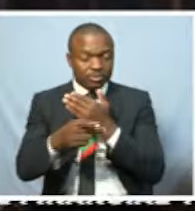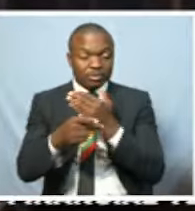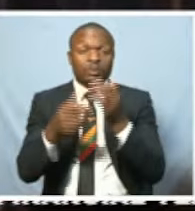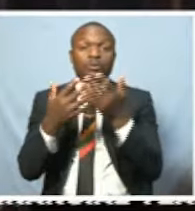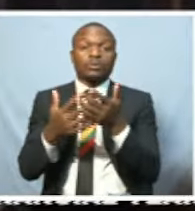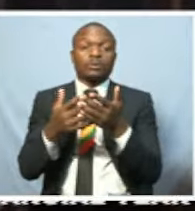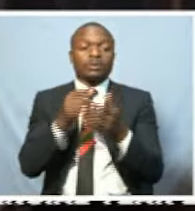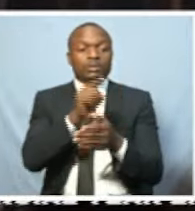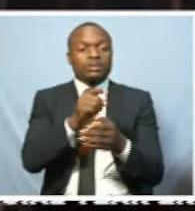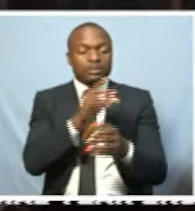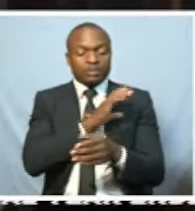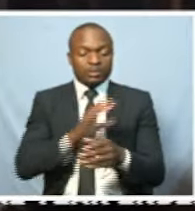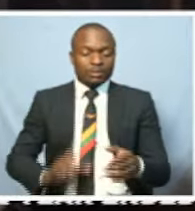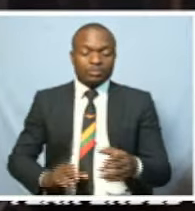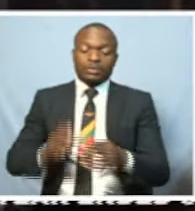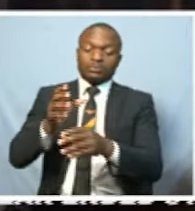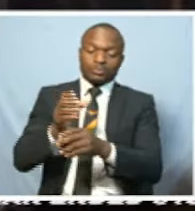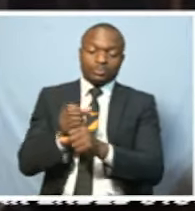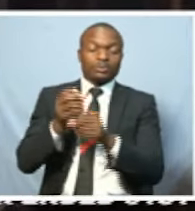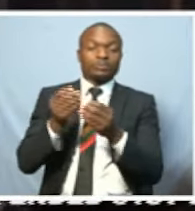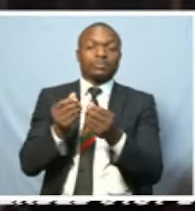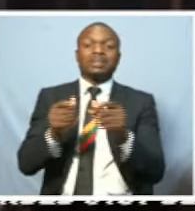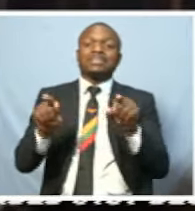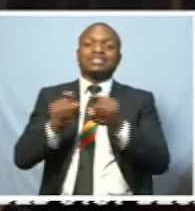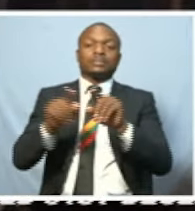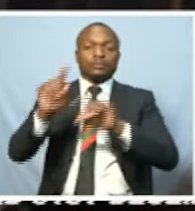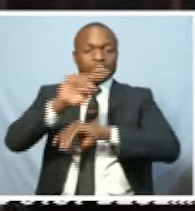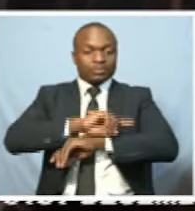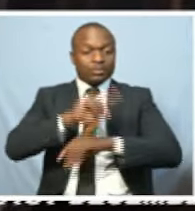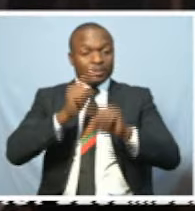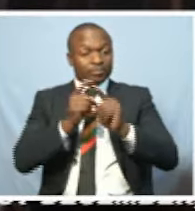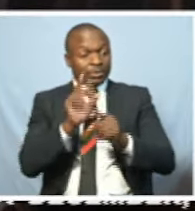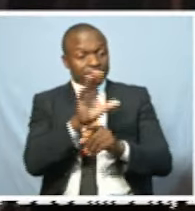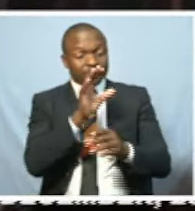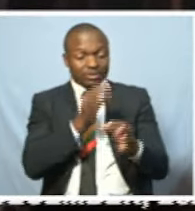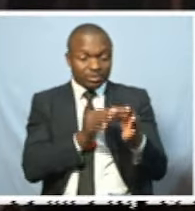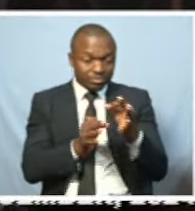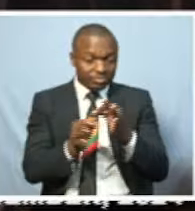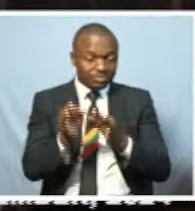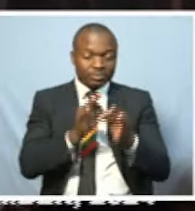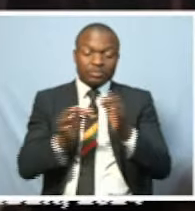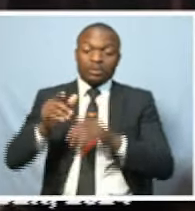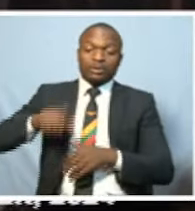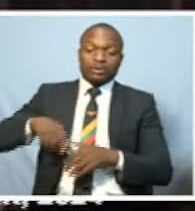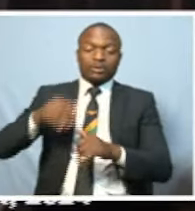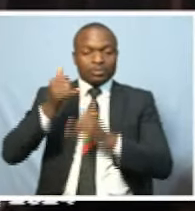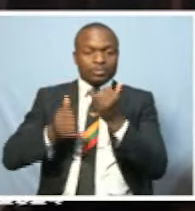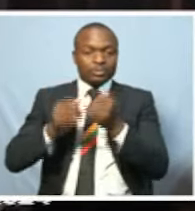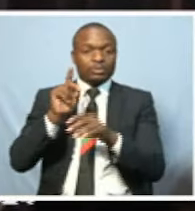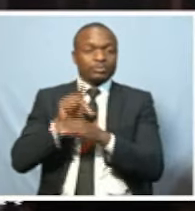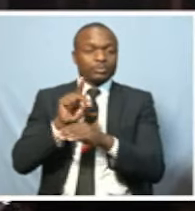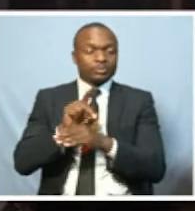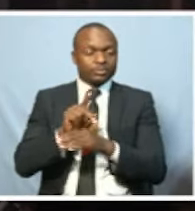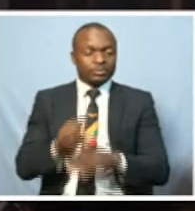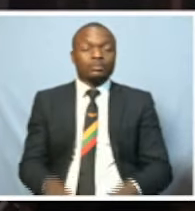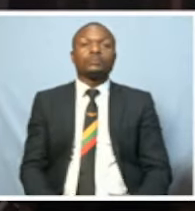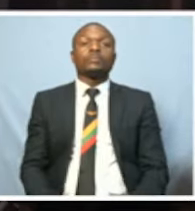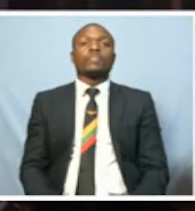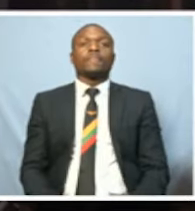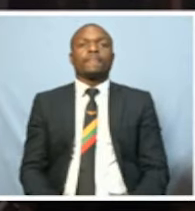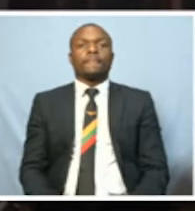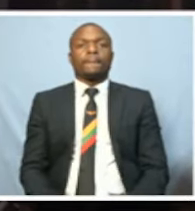day. And yet, in your explanation for delayed completion of this project is that